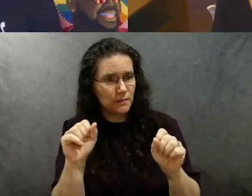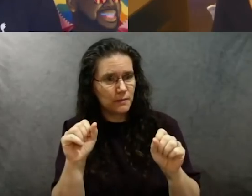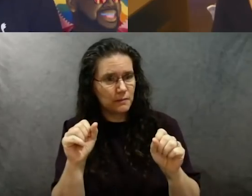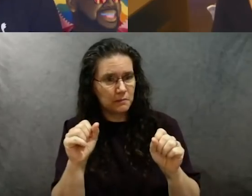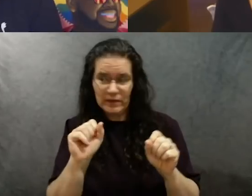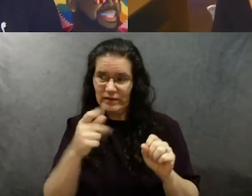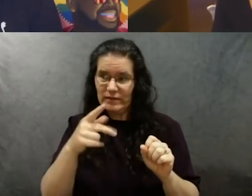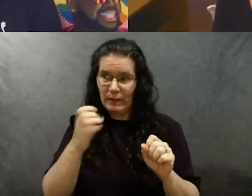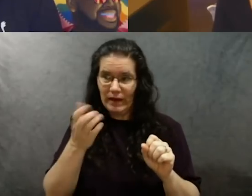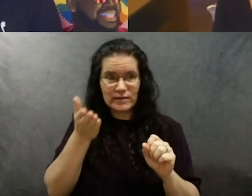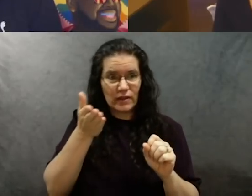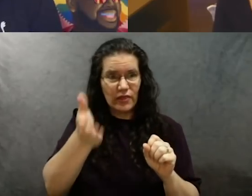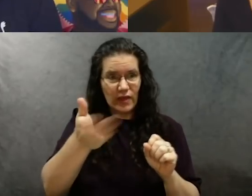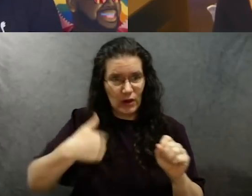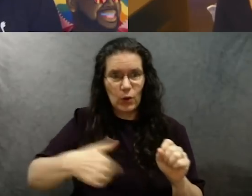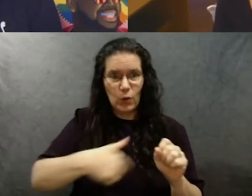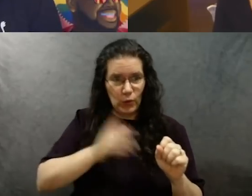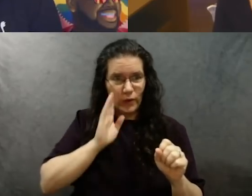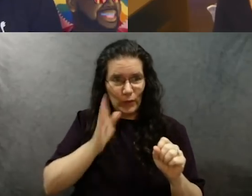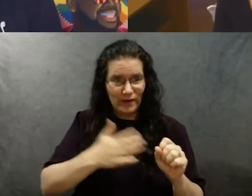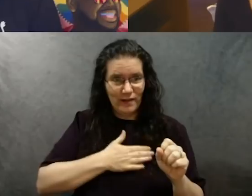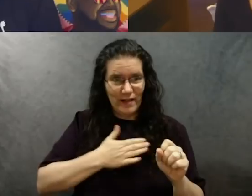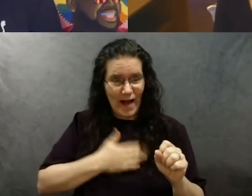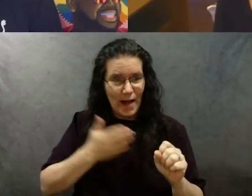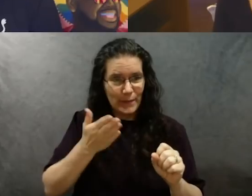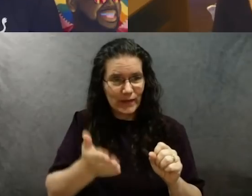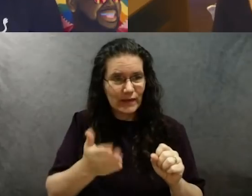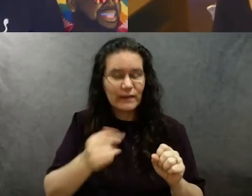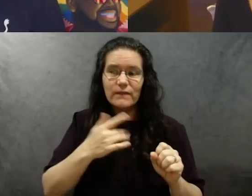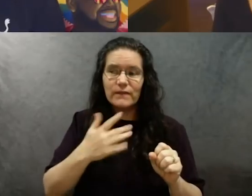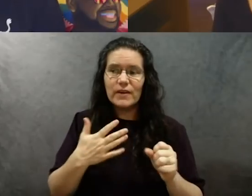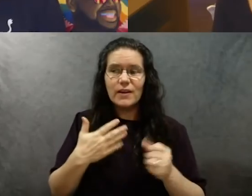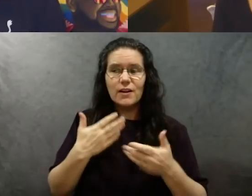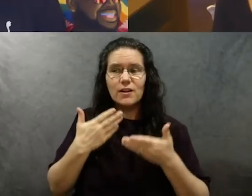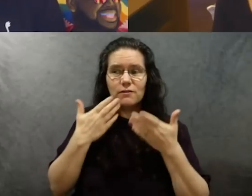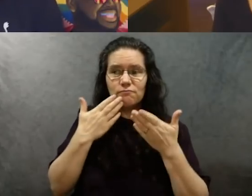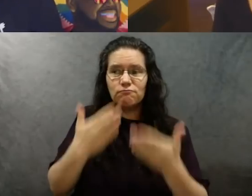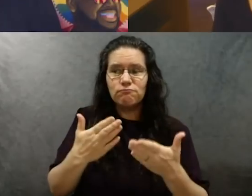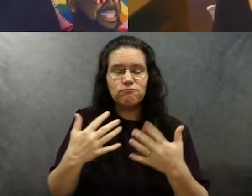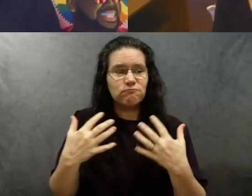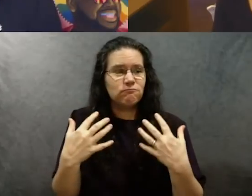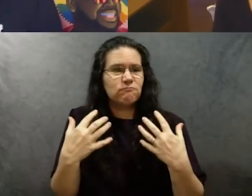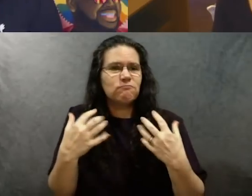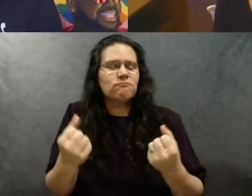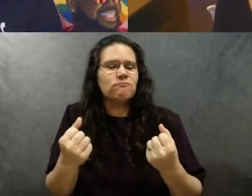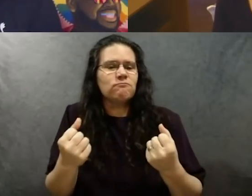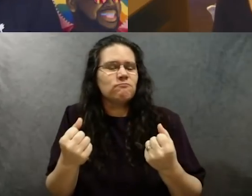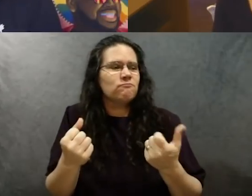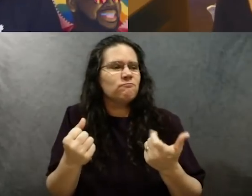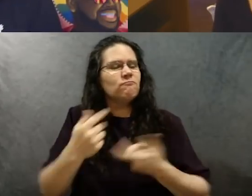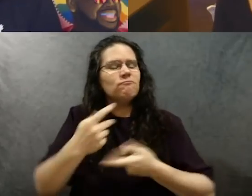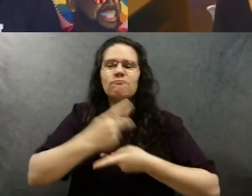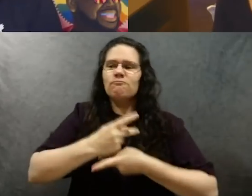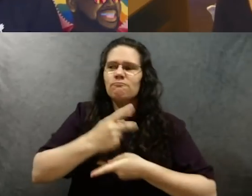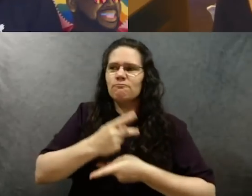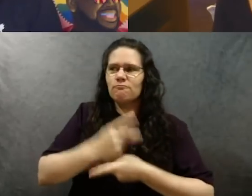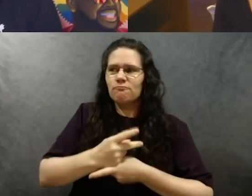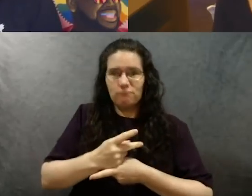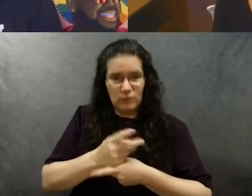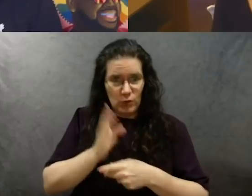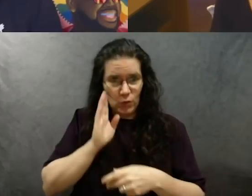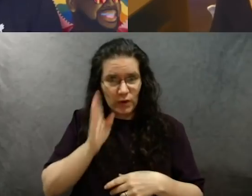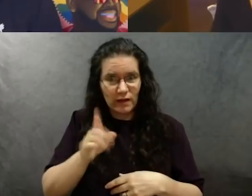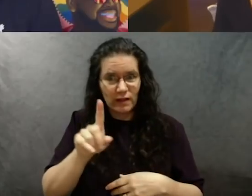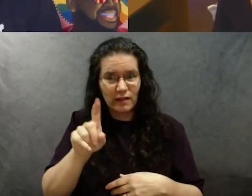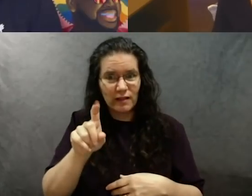happy and well and restored and tended to in the ways that we need to be tended to?